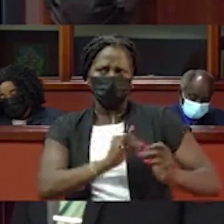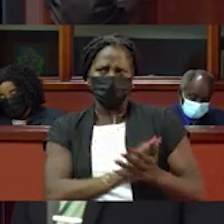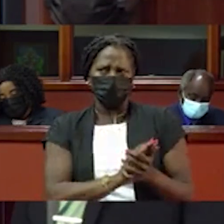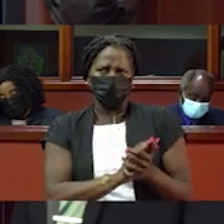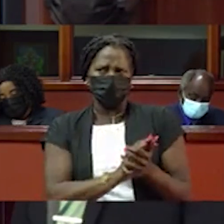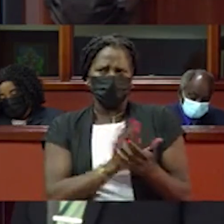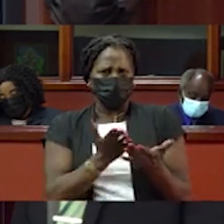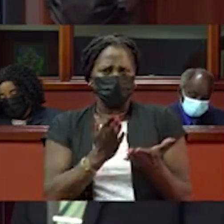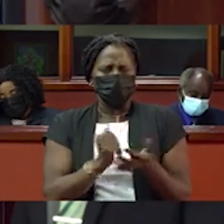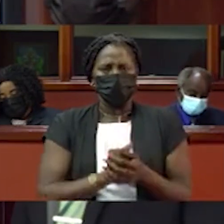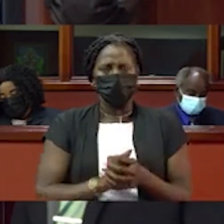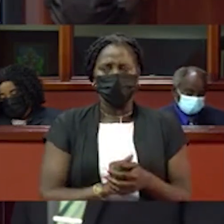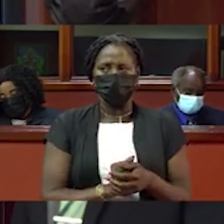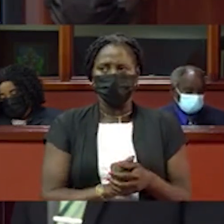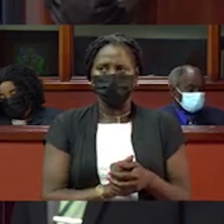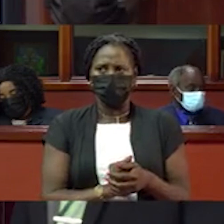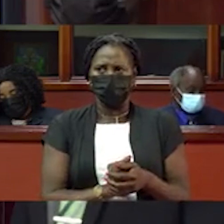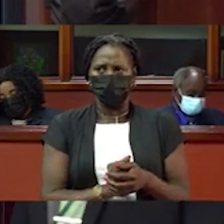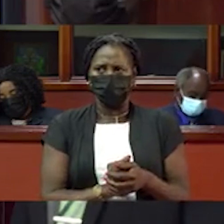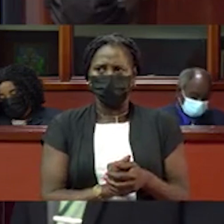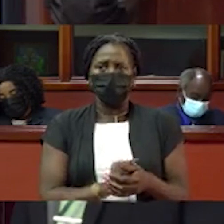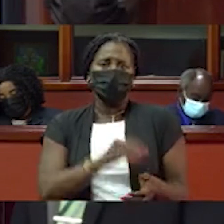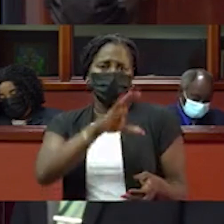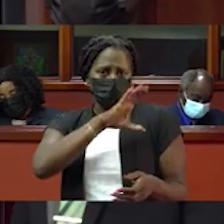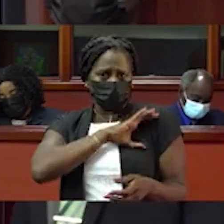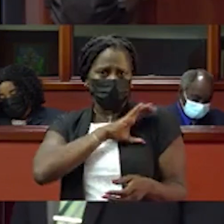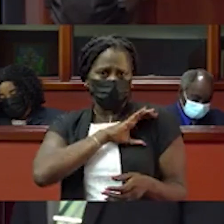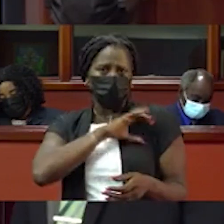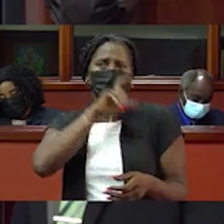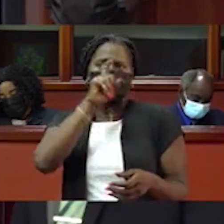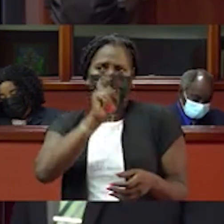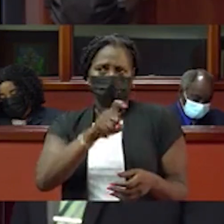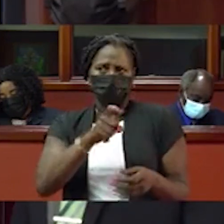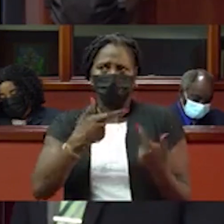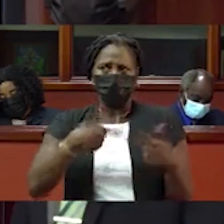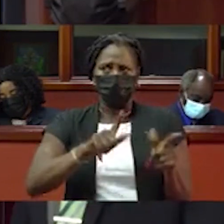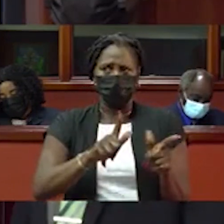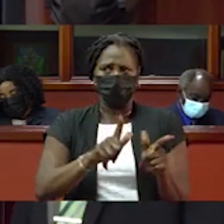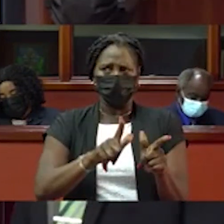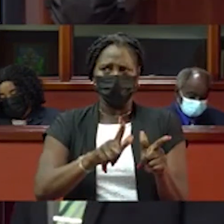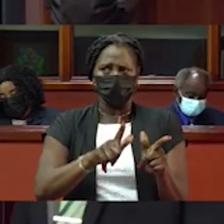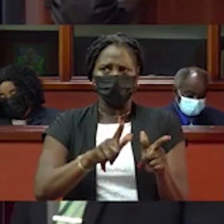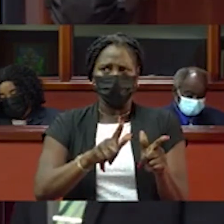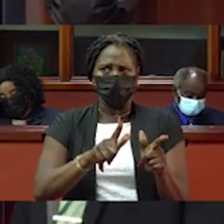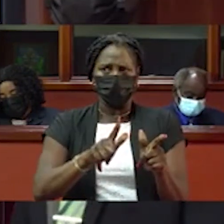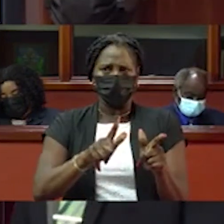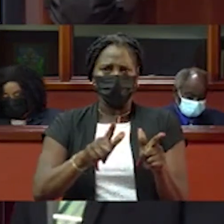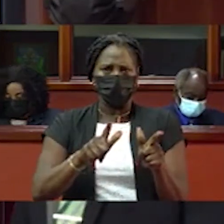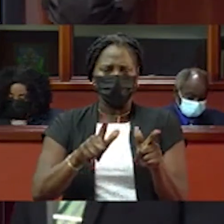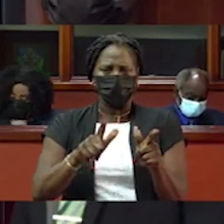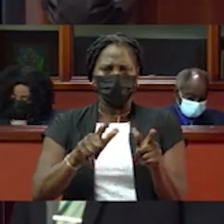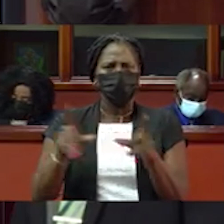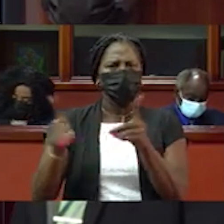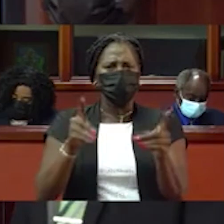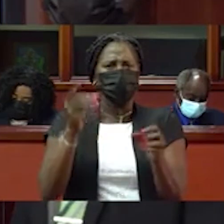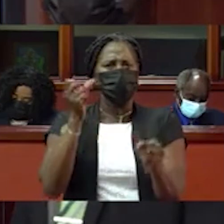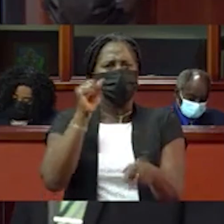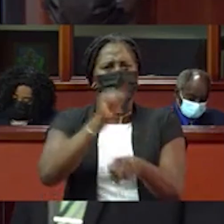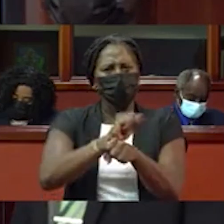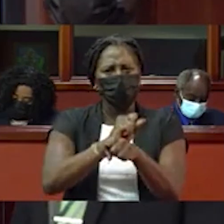The police should be allowed to do their work without being encumbered by